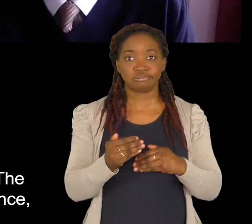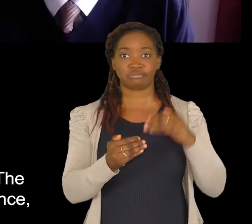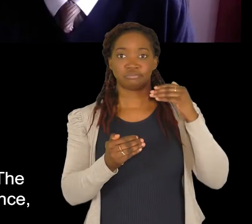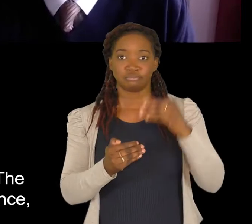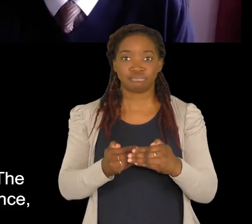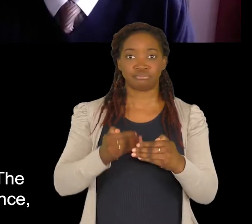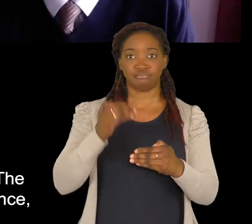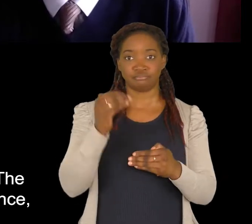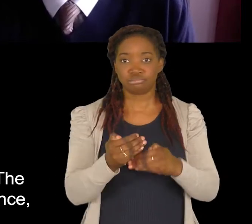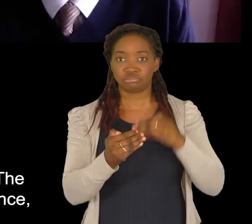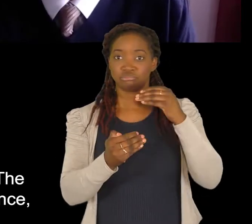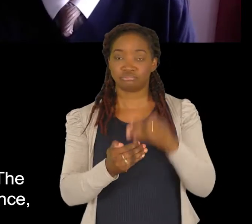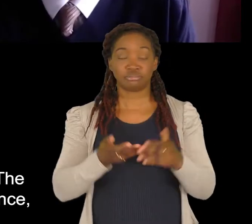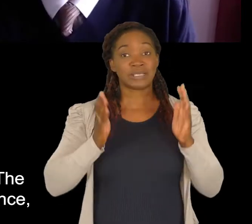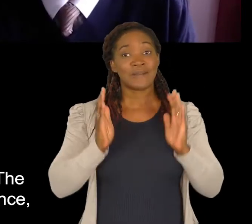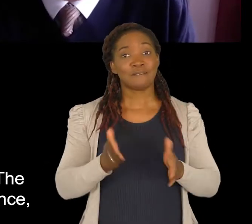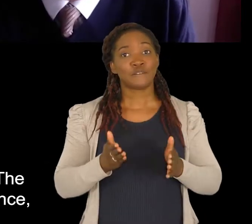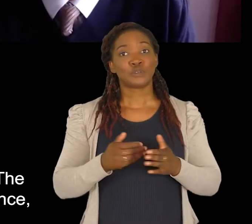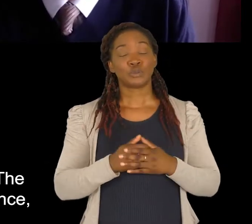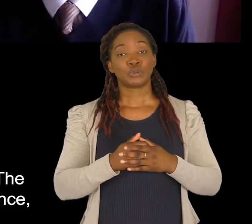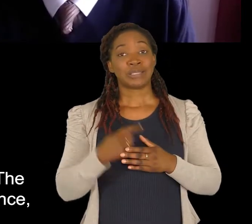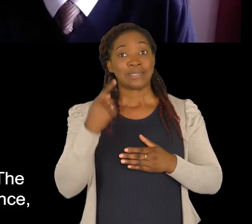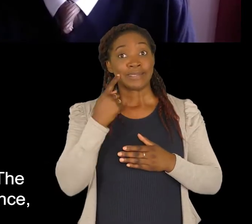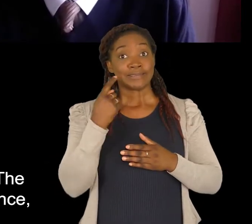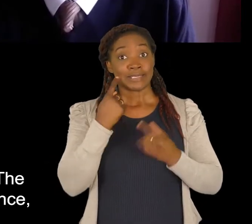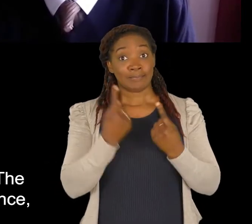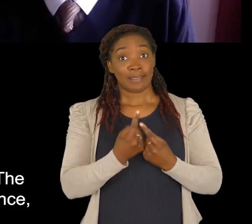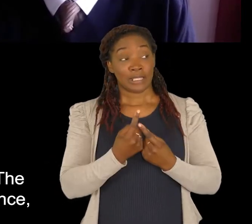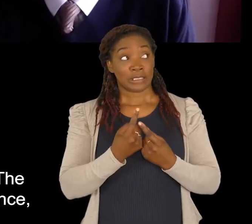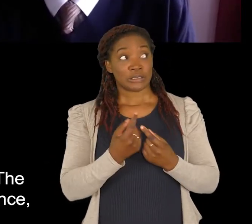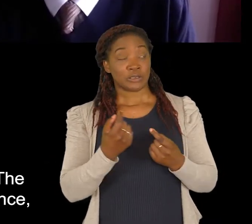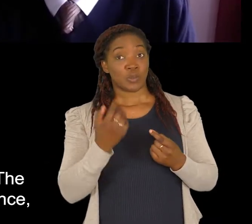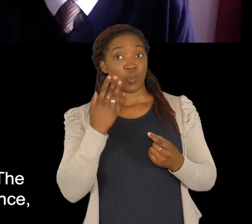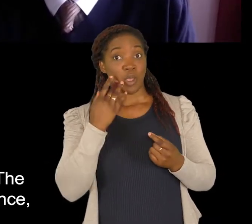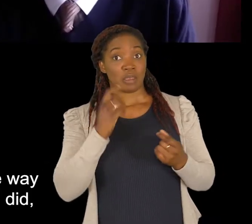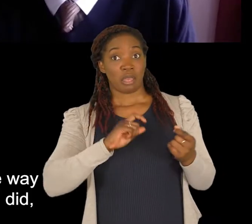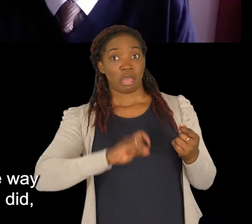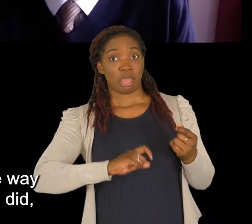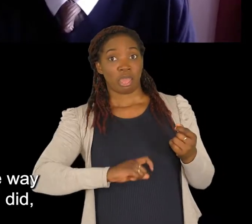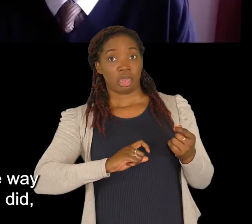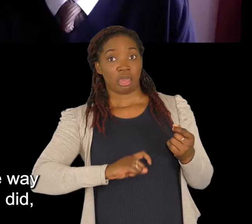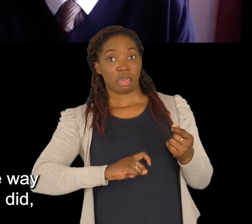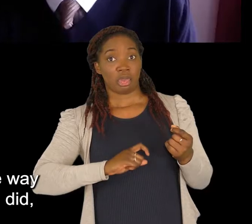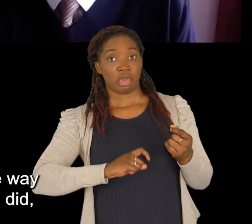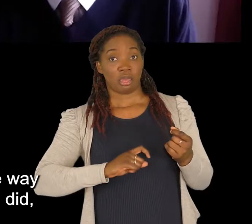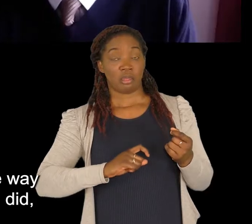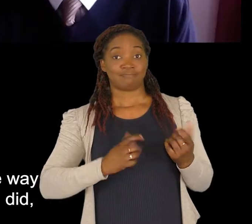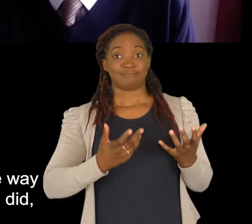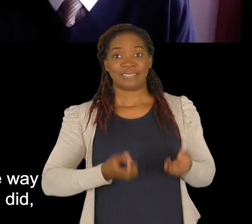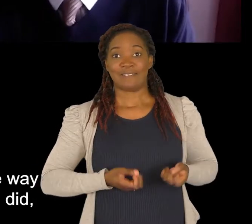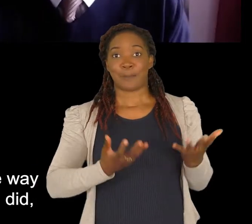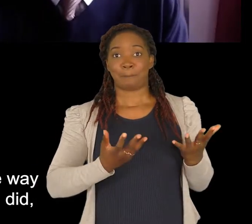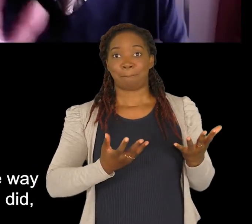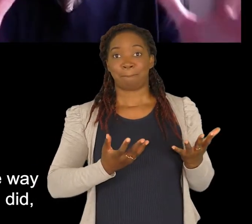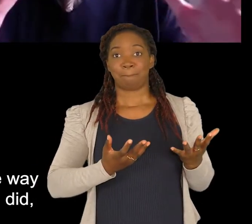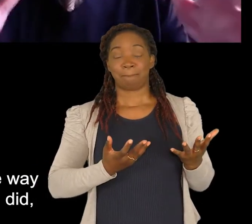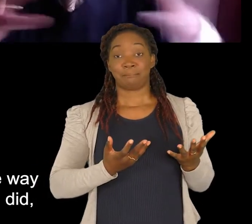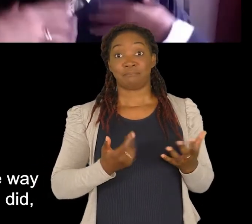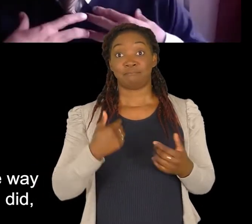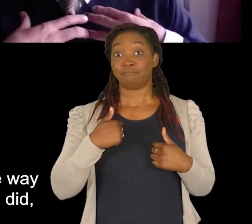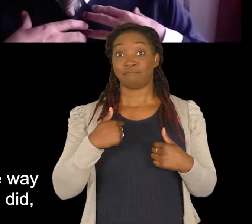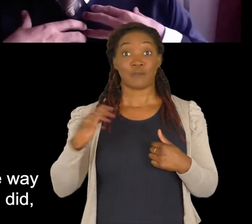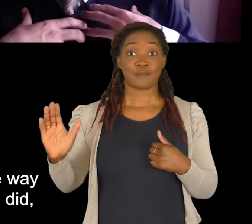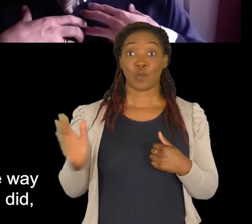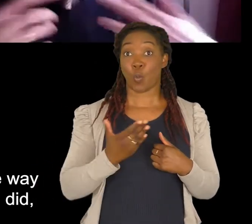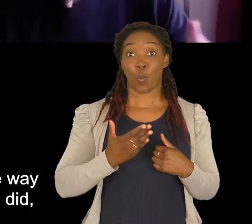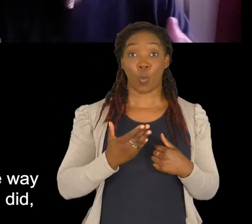to keep going, right? The easiest thing to do when you lack confidence as an entrepreneur is give up, right? And by the way,